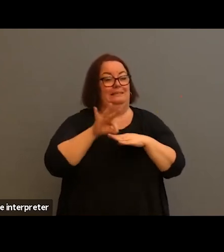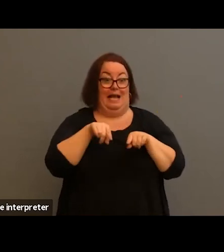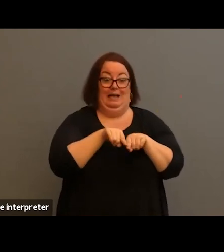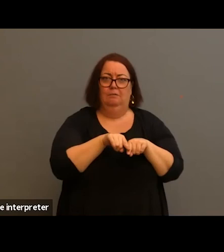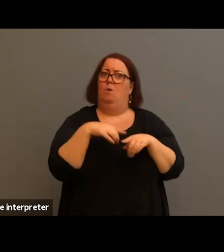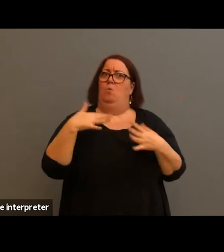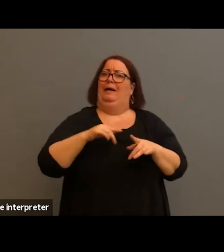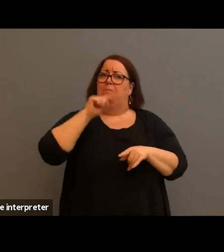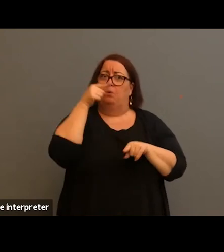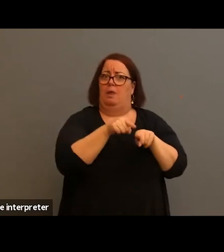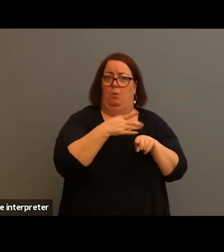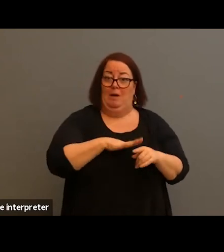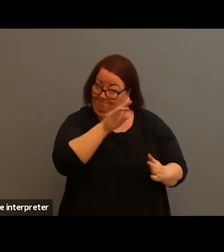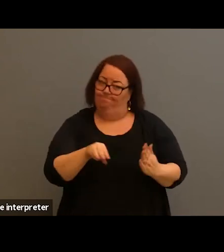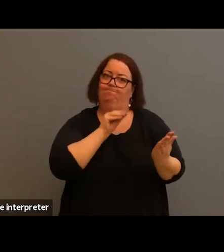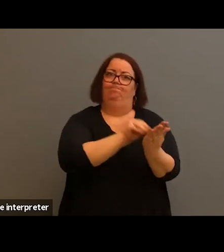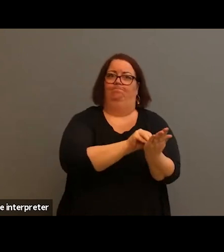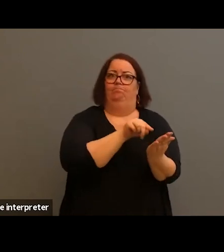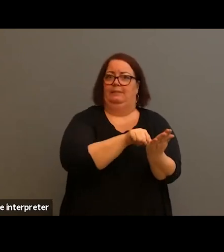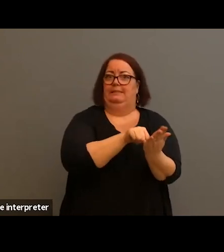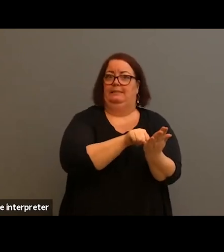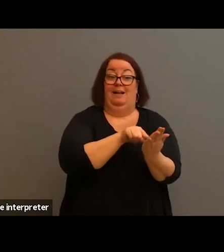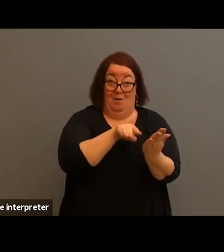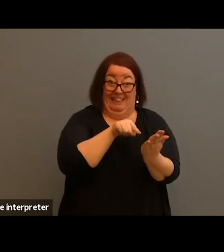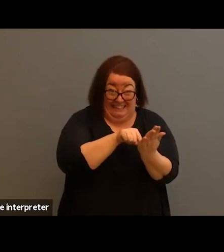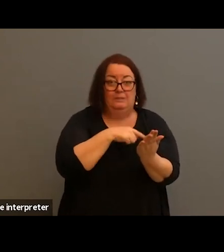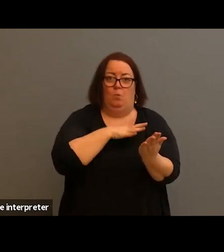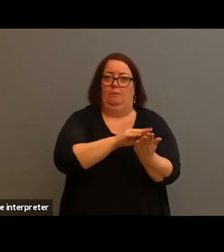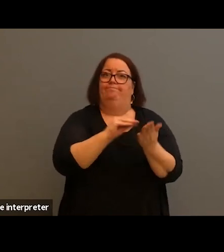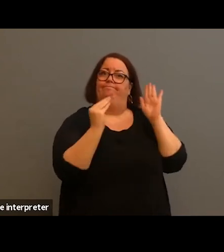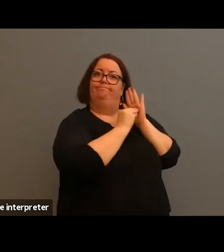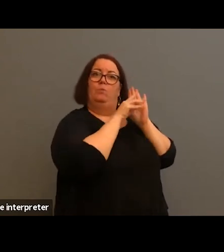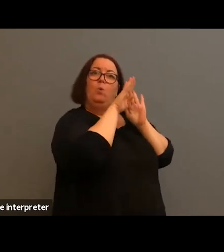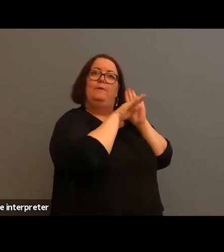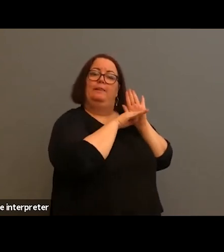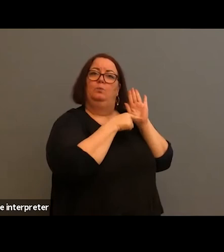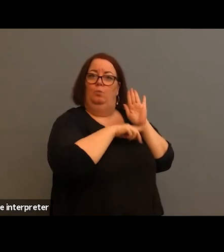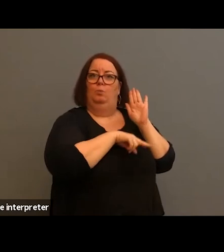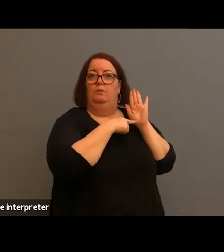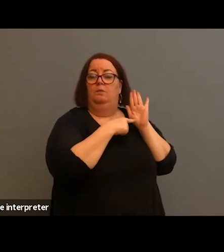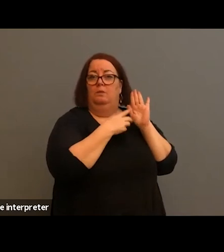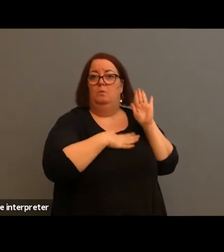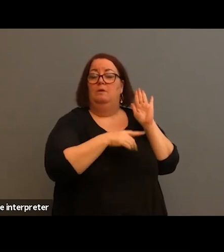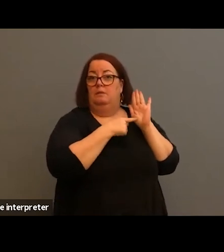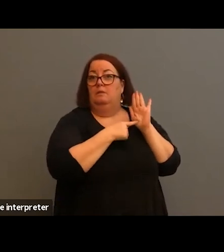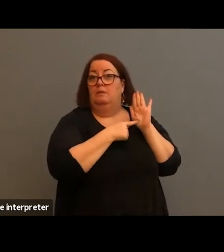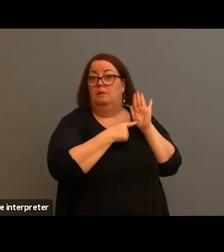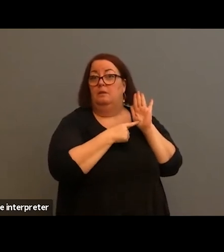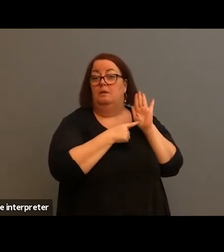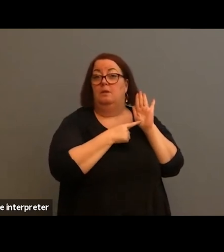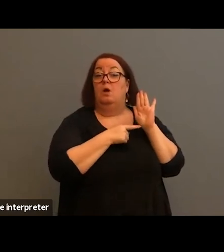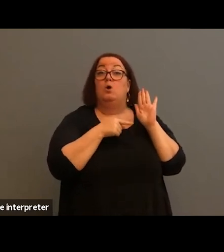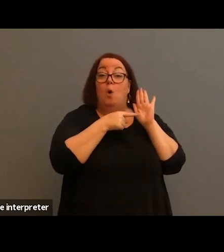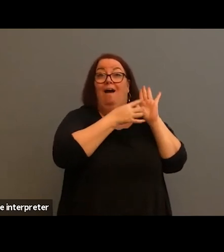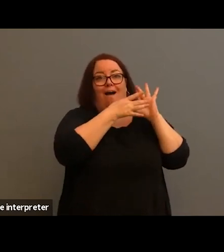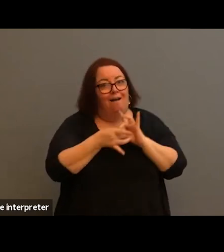we put disability concerns into general areas, but also